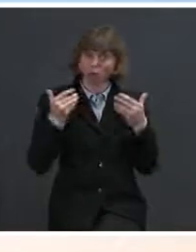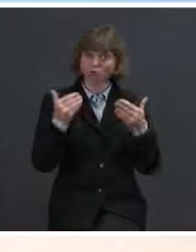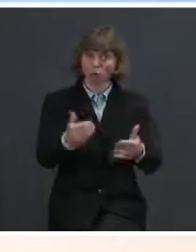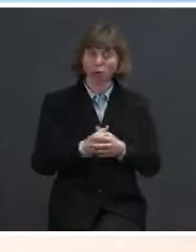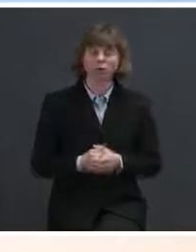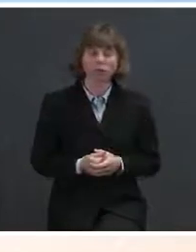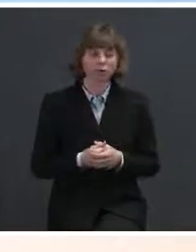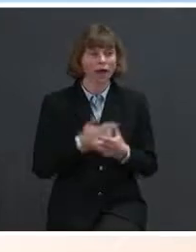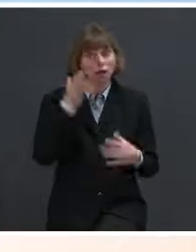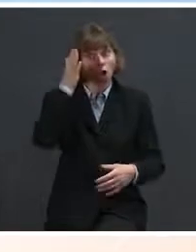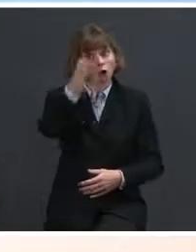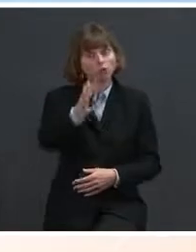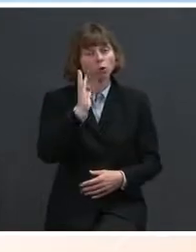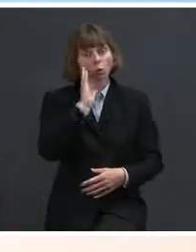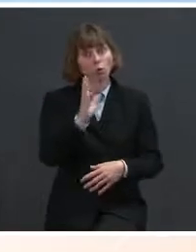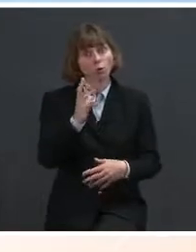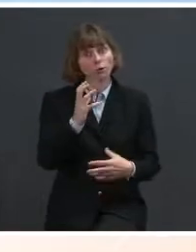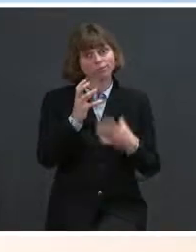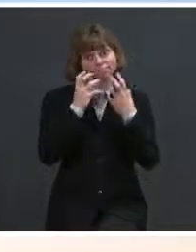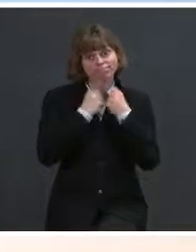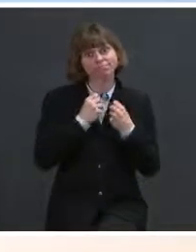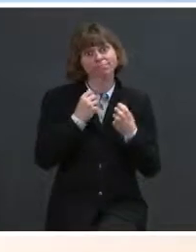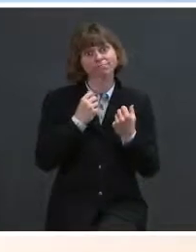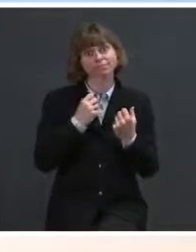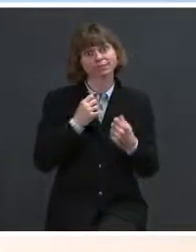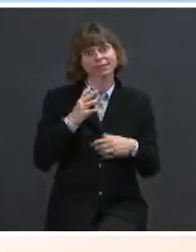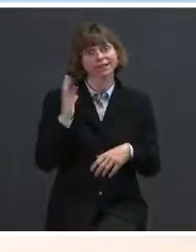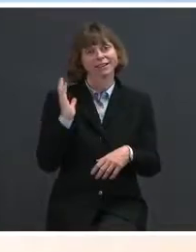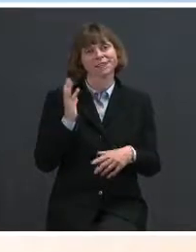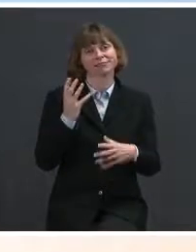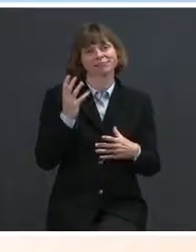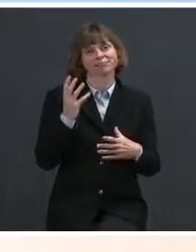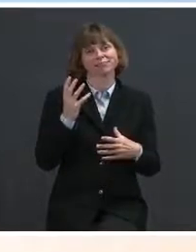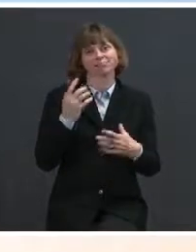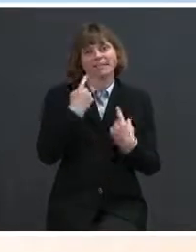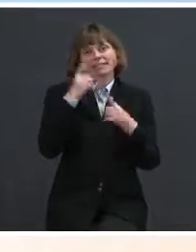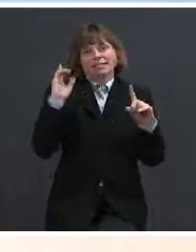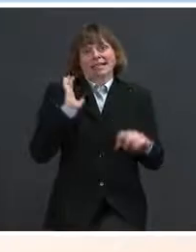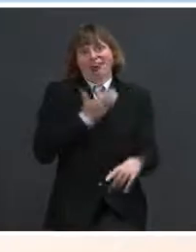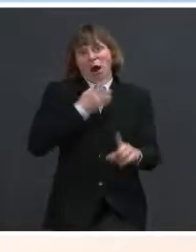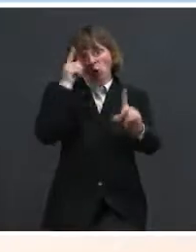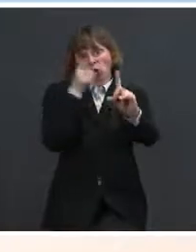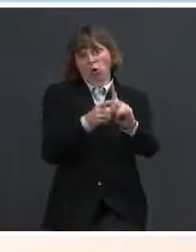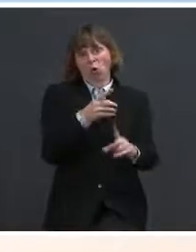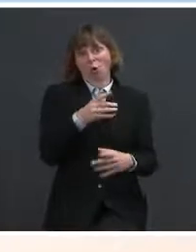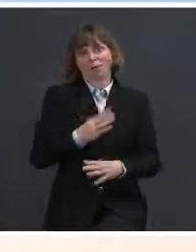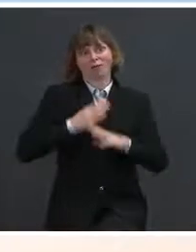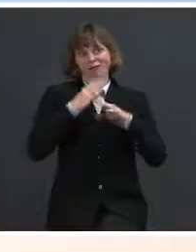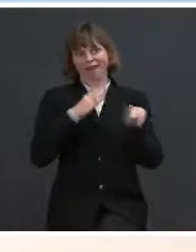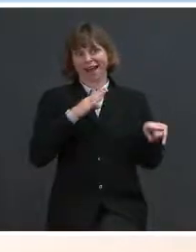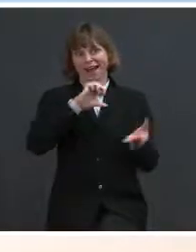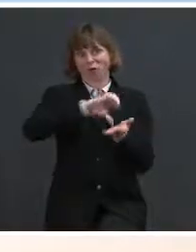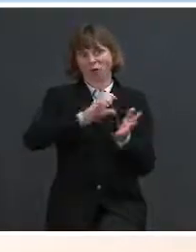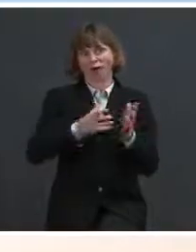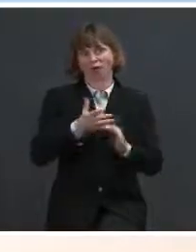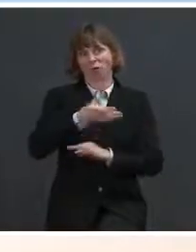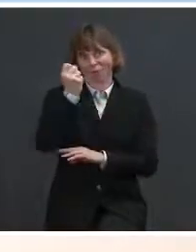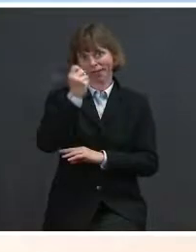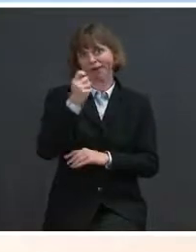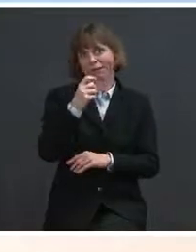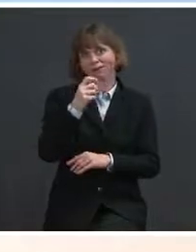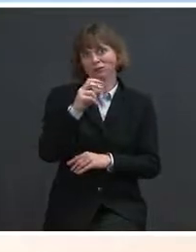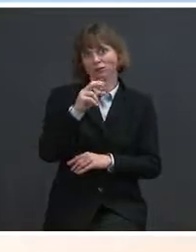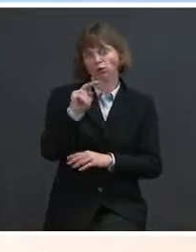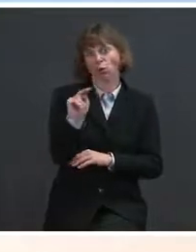secure our objective, which is to prevent Iran from getting a nuclear weapon and to do so through diplomacy. As it relates to Iran, is the U.S. not going to respond to the